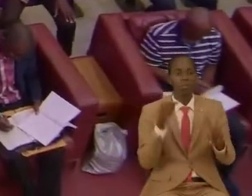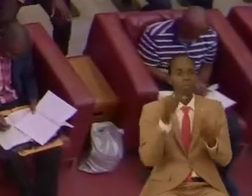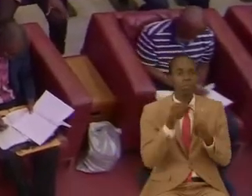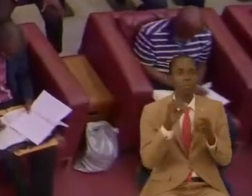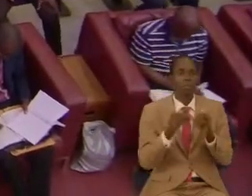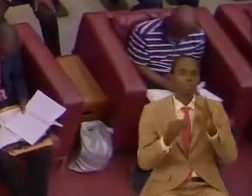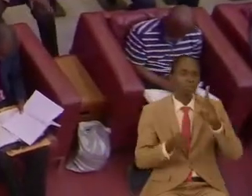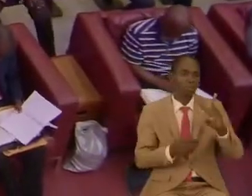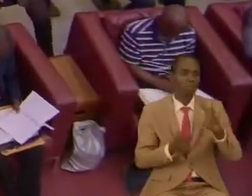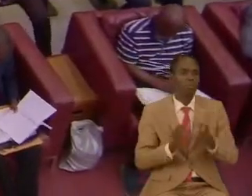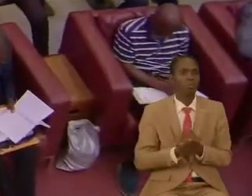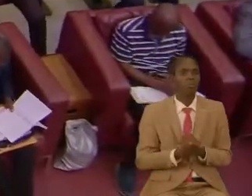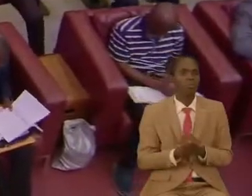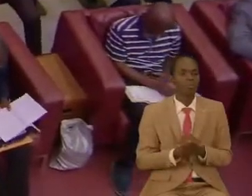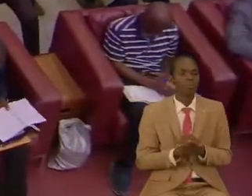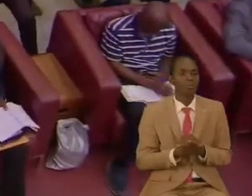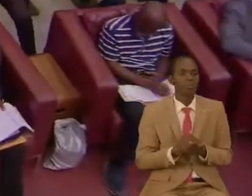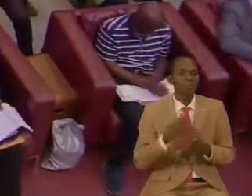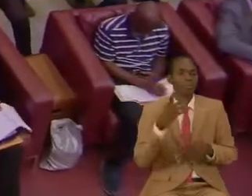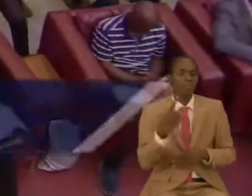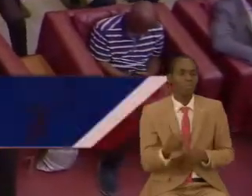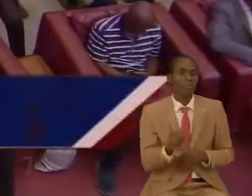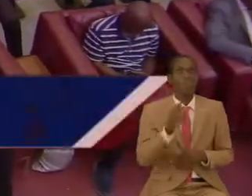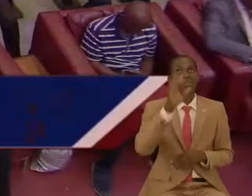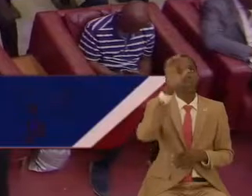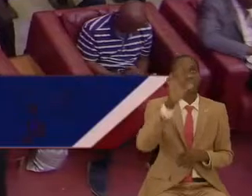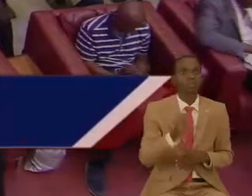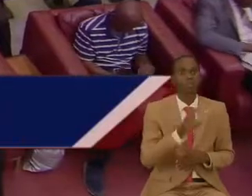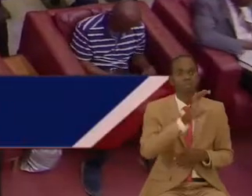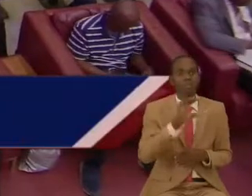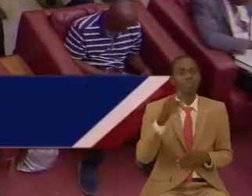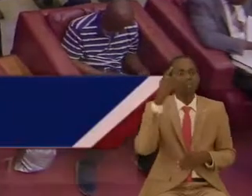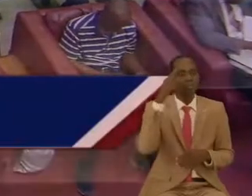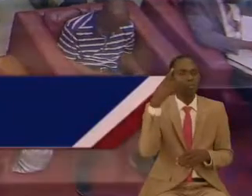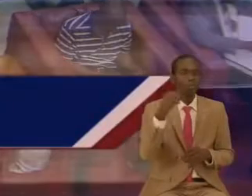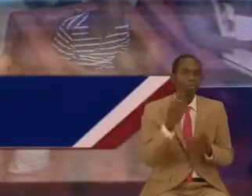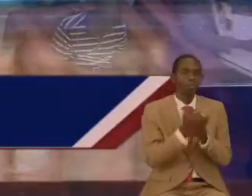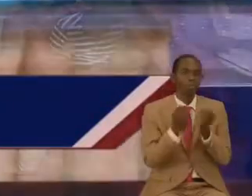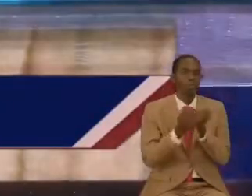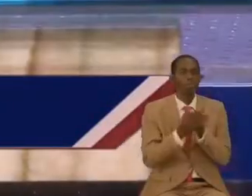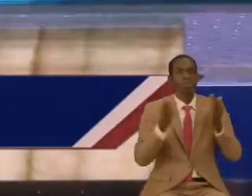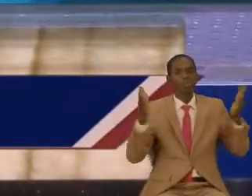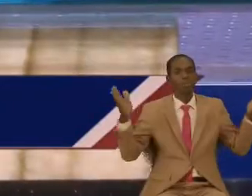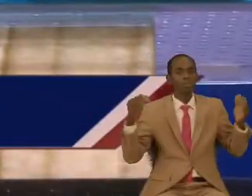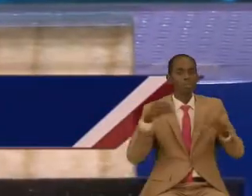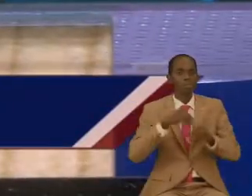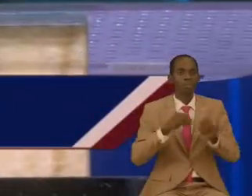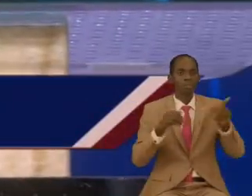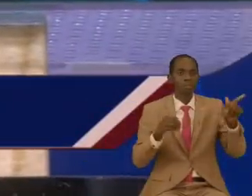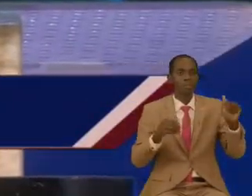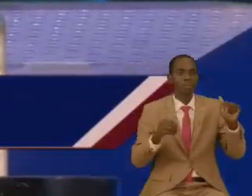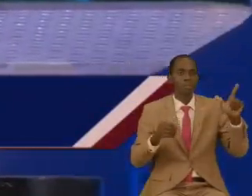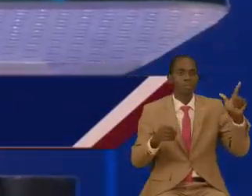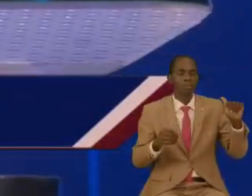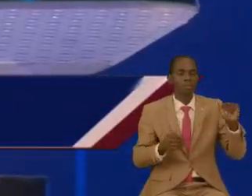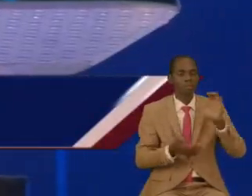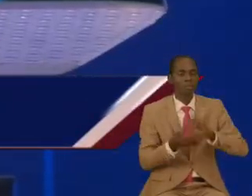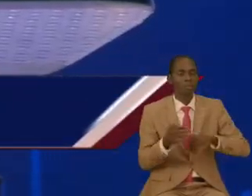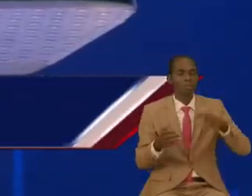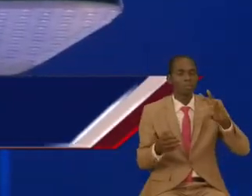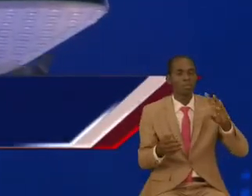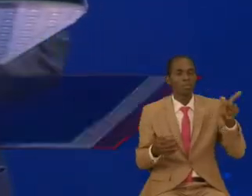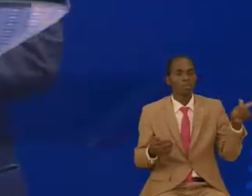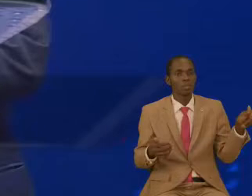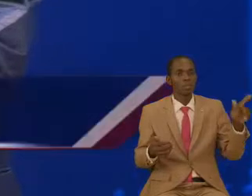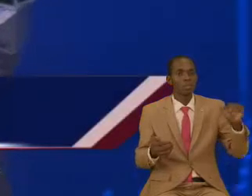point number two, the cross for the crucified. It tells us in Galatians chapter 6, and we're reading